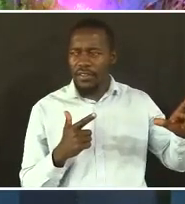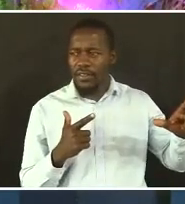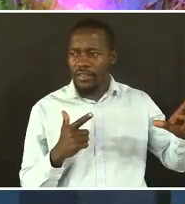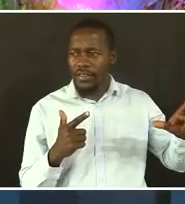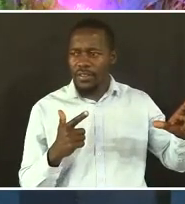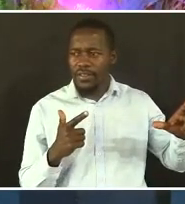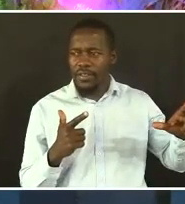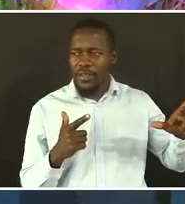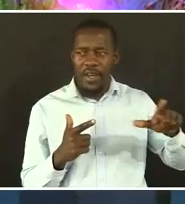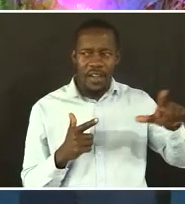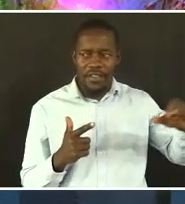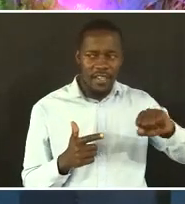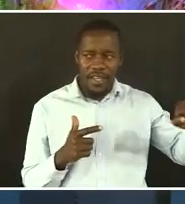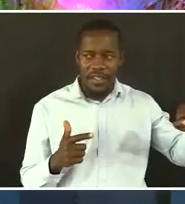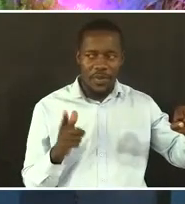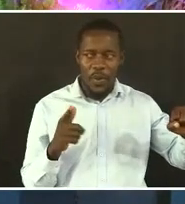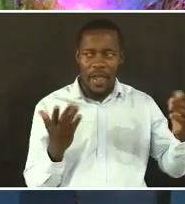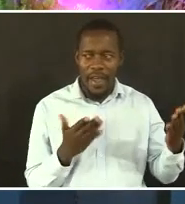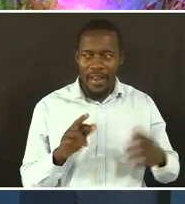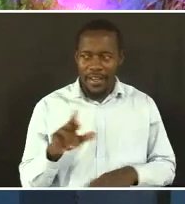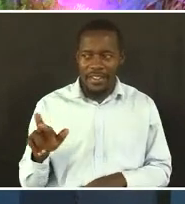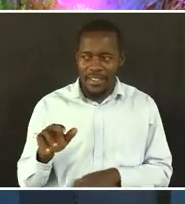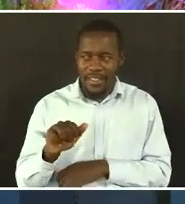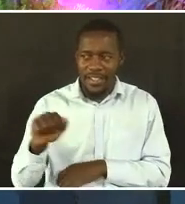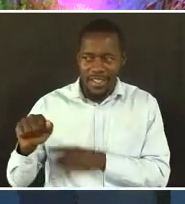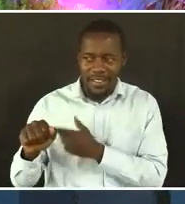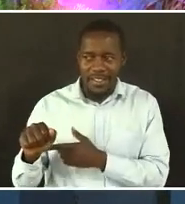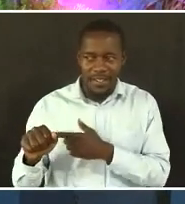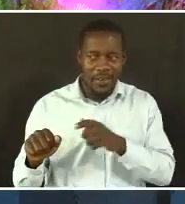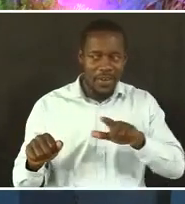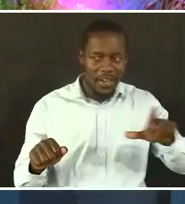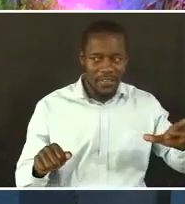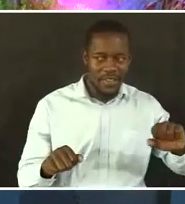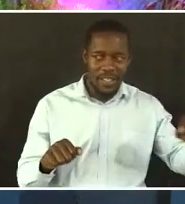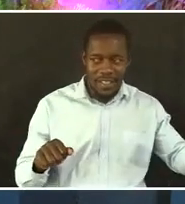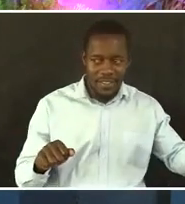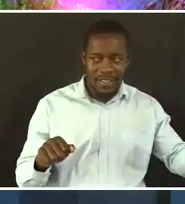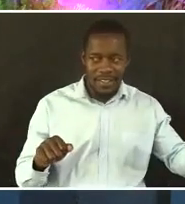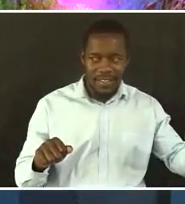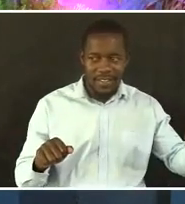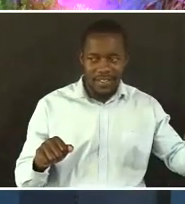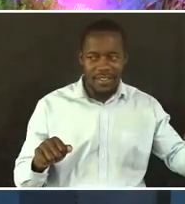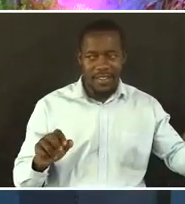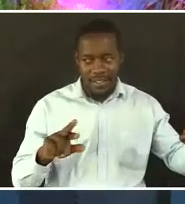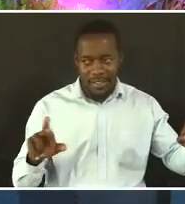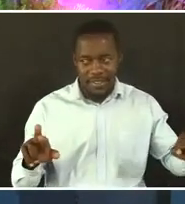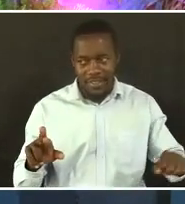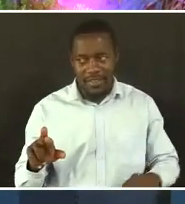He will say to the ones on the left hand side, depart from me. Ah,